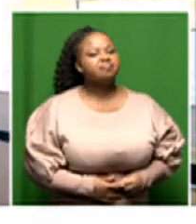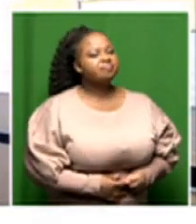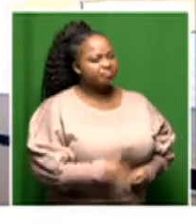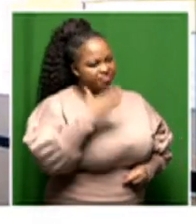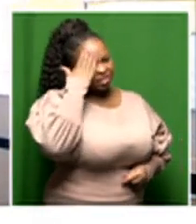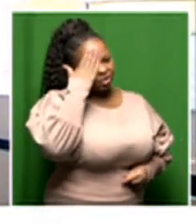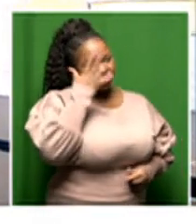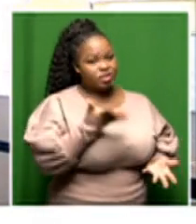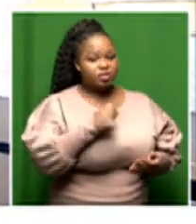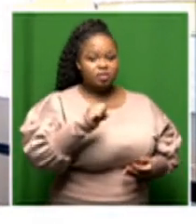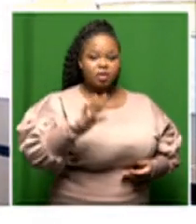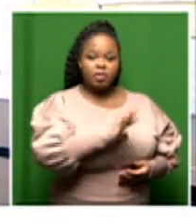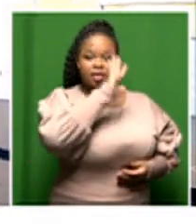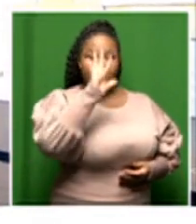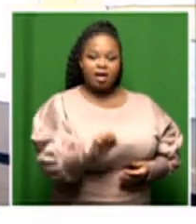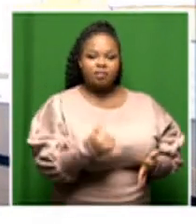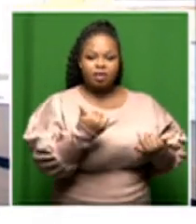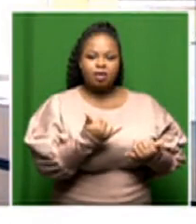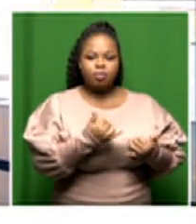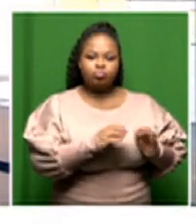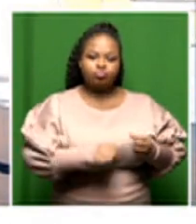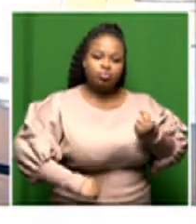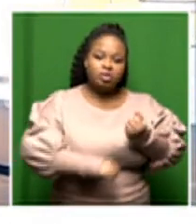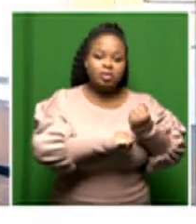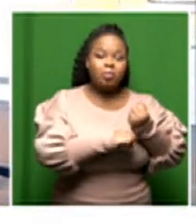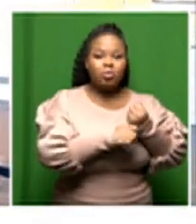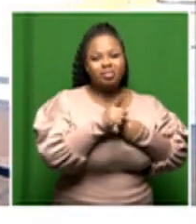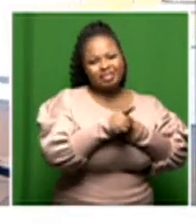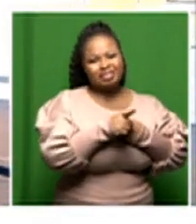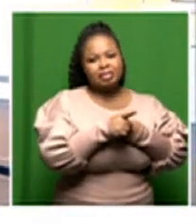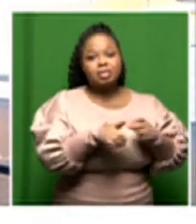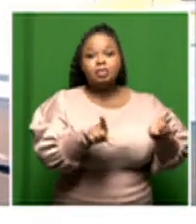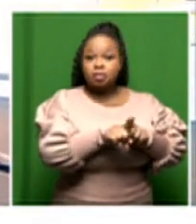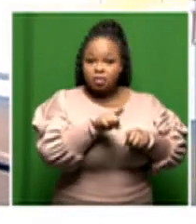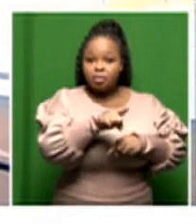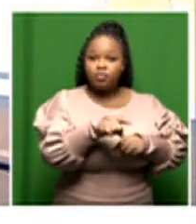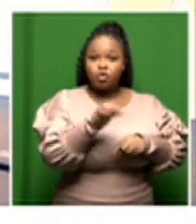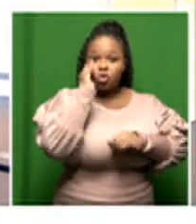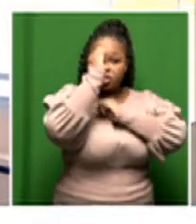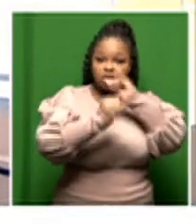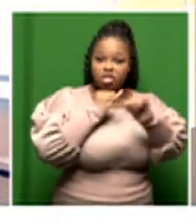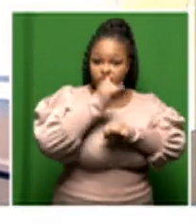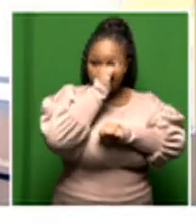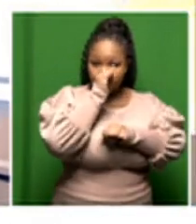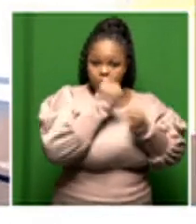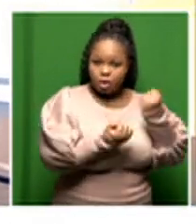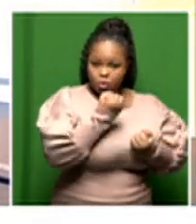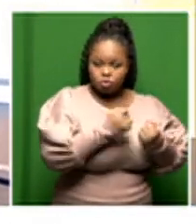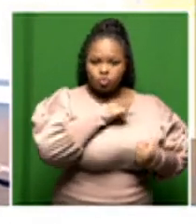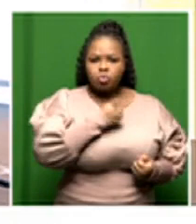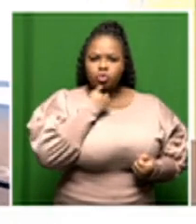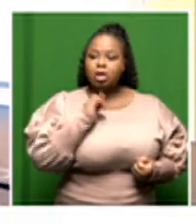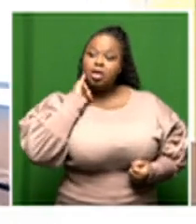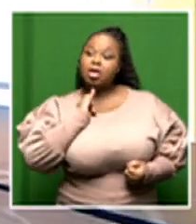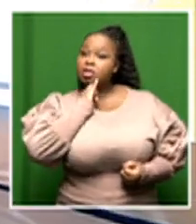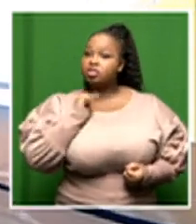again, thrown weight behind the International Criminal Court, saying that there should be an investigation into human rights